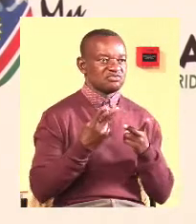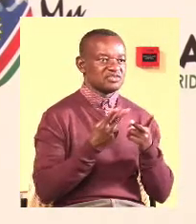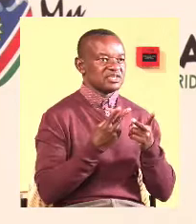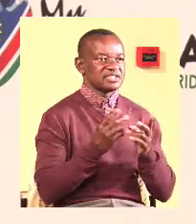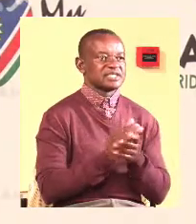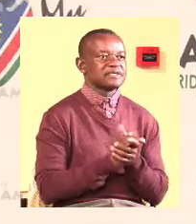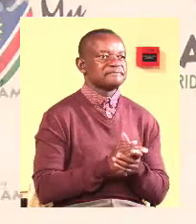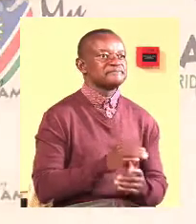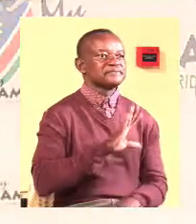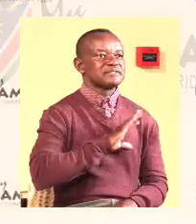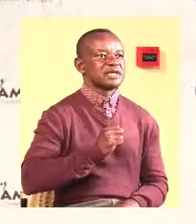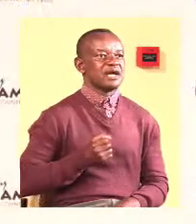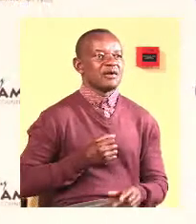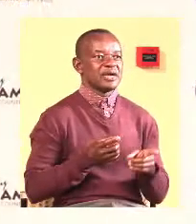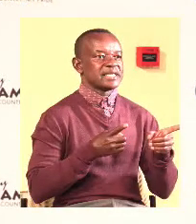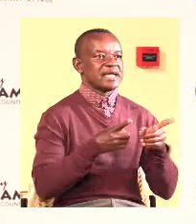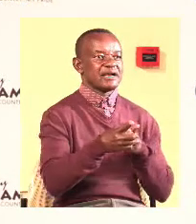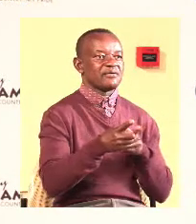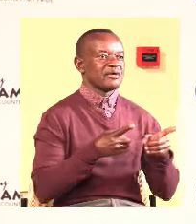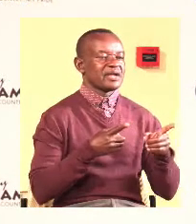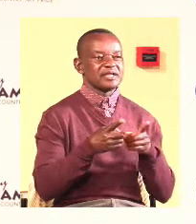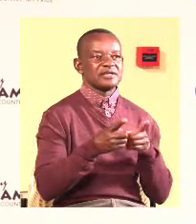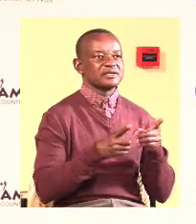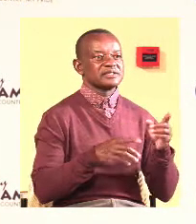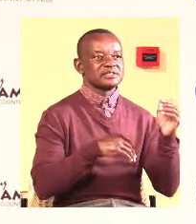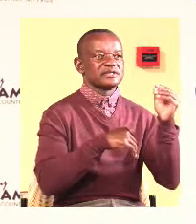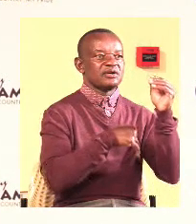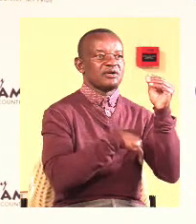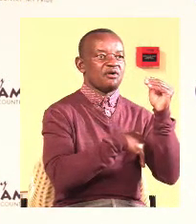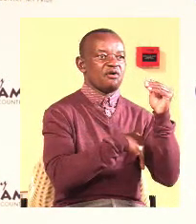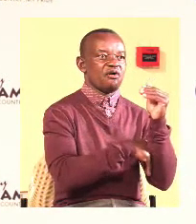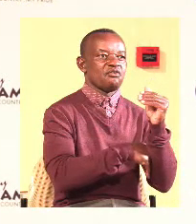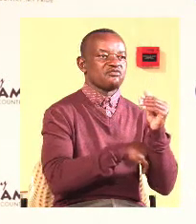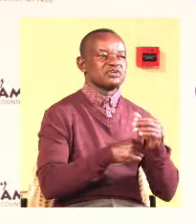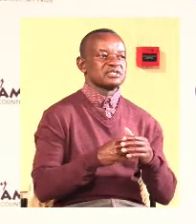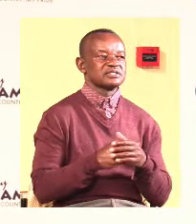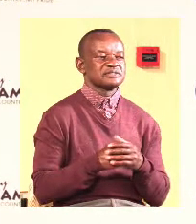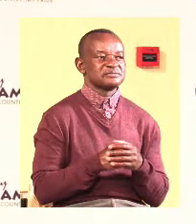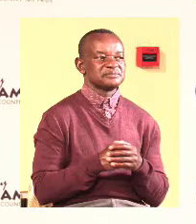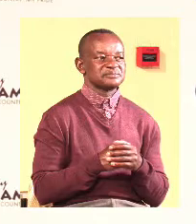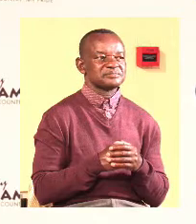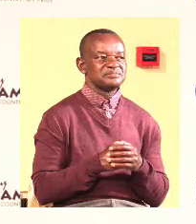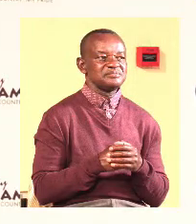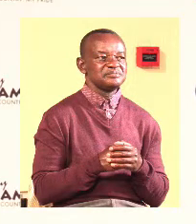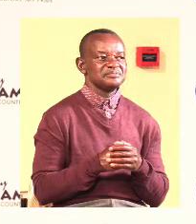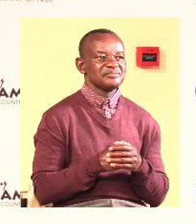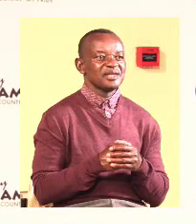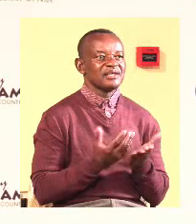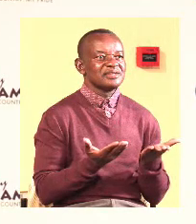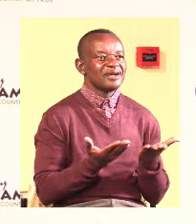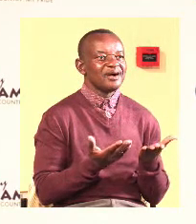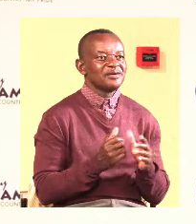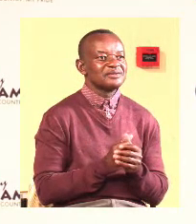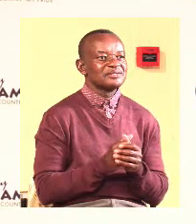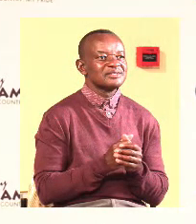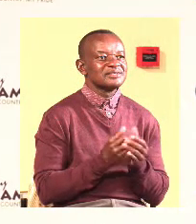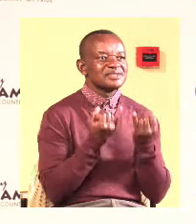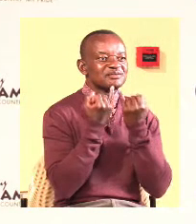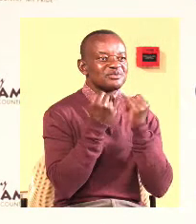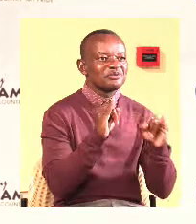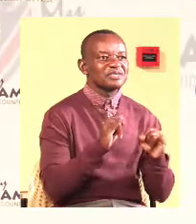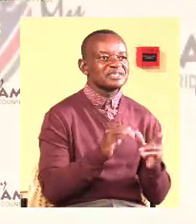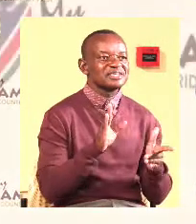And do we have some in Braille? Some? Braille for the visually impaired? Unfortunately not,